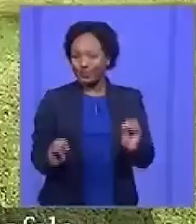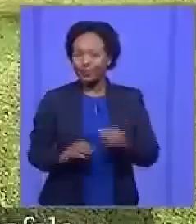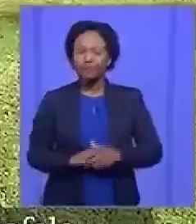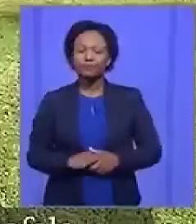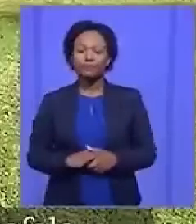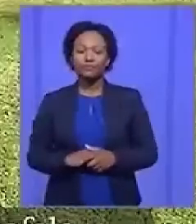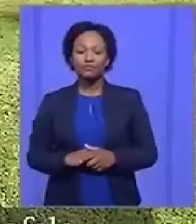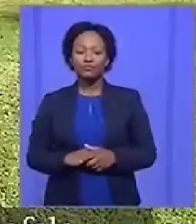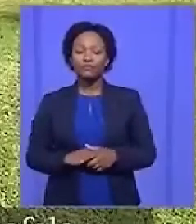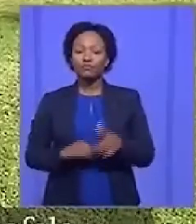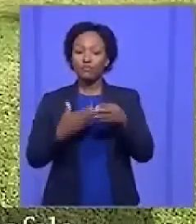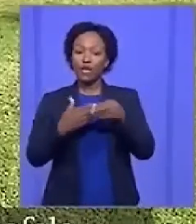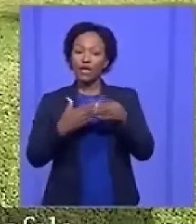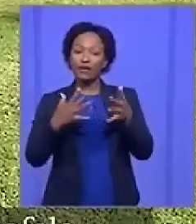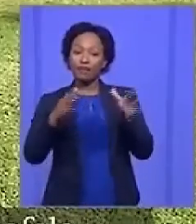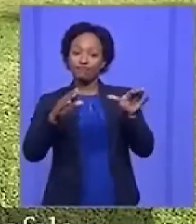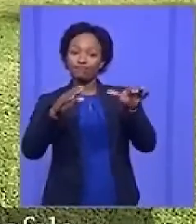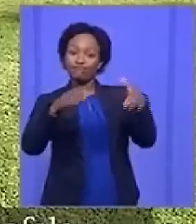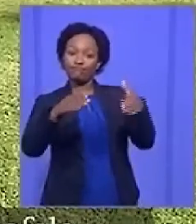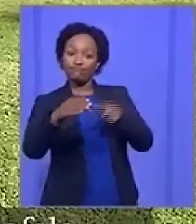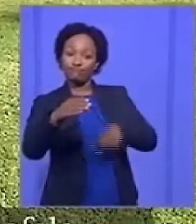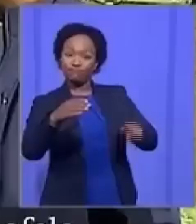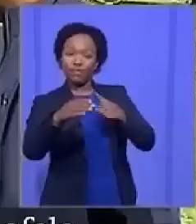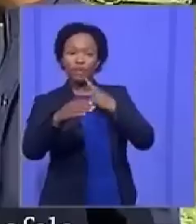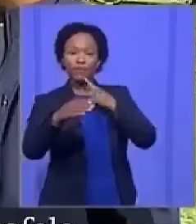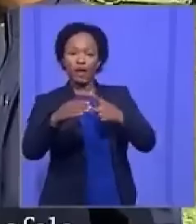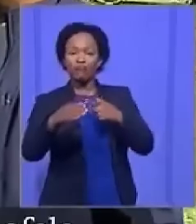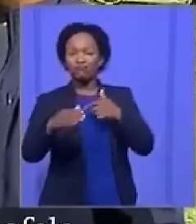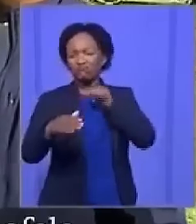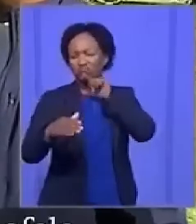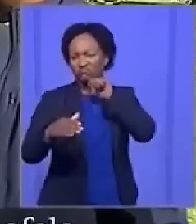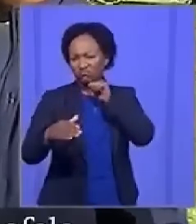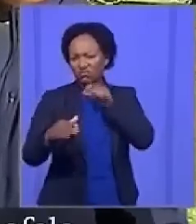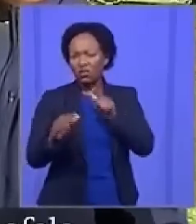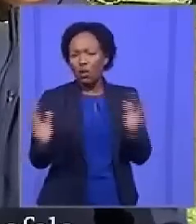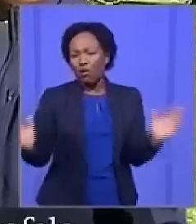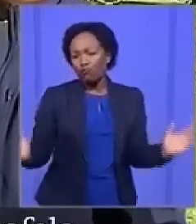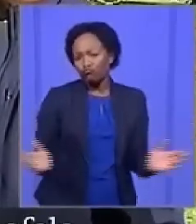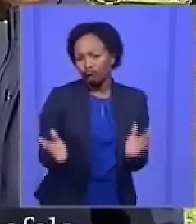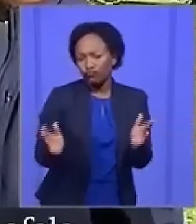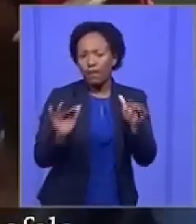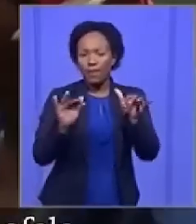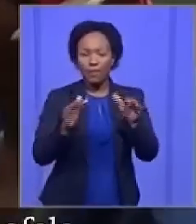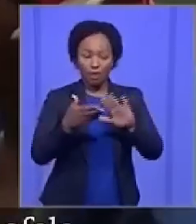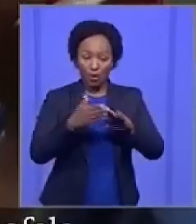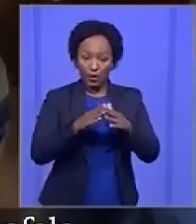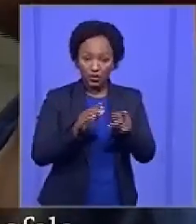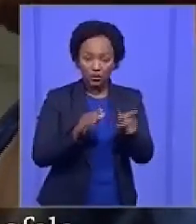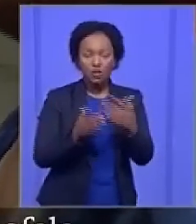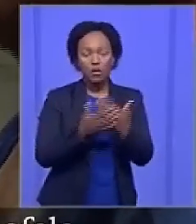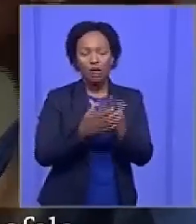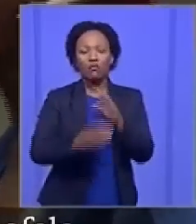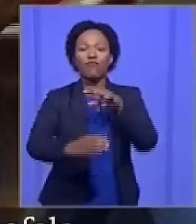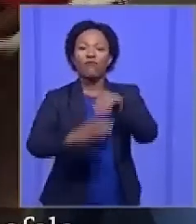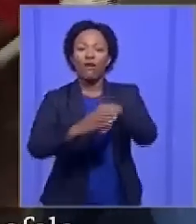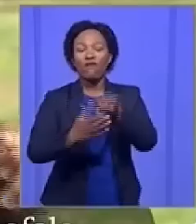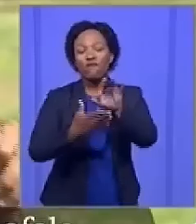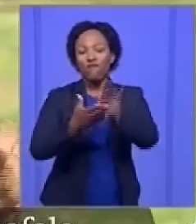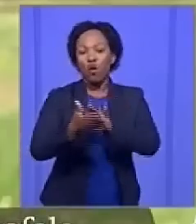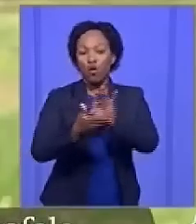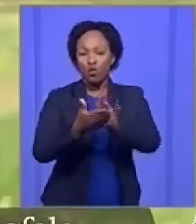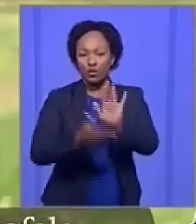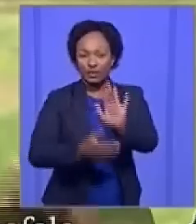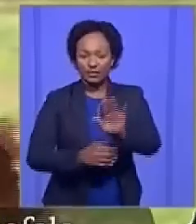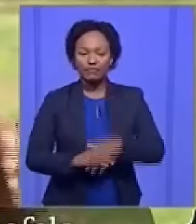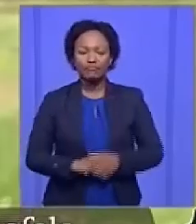ba morabe wa Makhoi le Masane ba re ba tlo tswela pele go thatsa baahi hore ba bele kabelo dikgethong tse tlang.